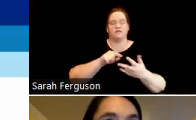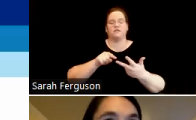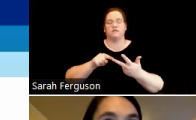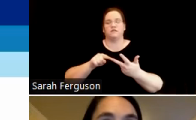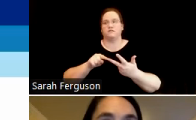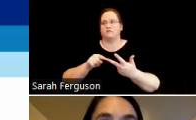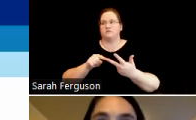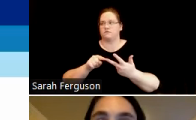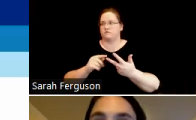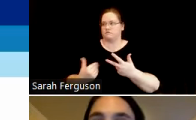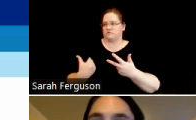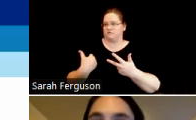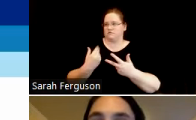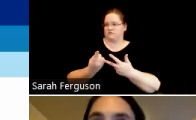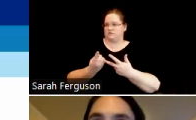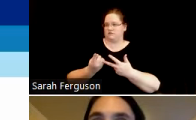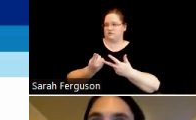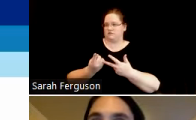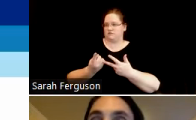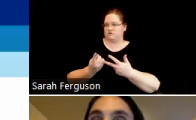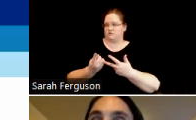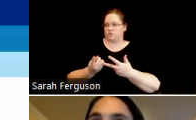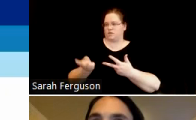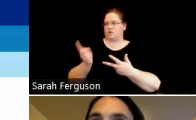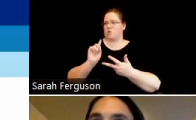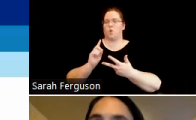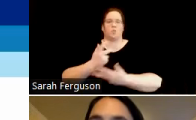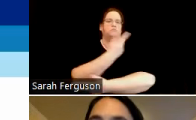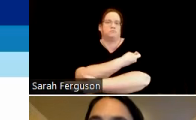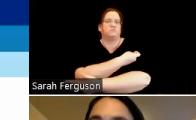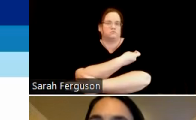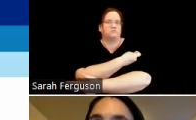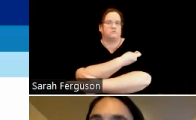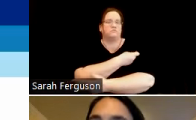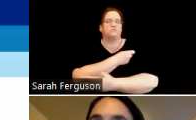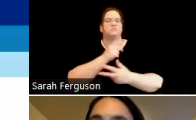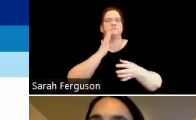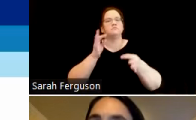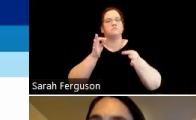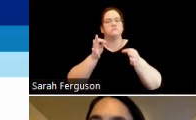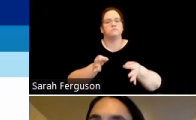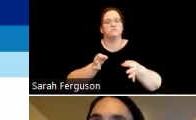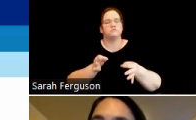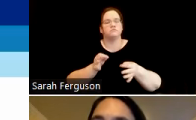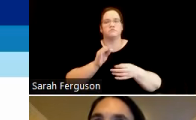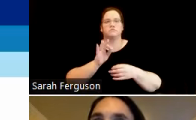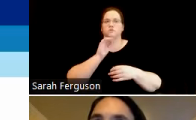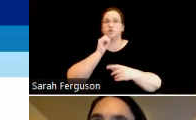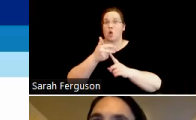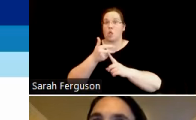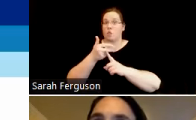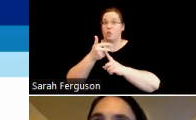or so after it came out. So chose to do it not 90 days after,